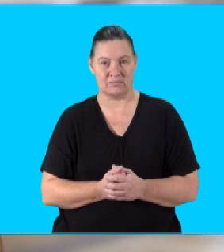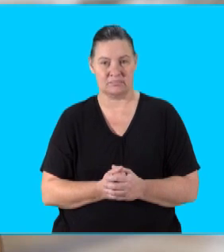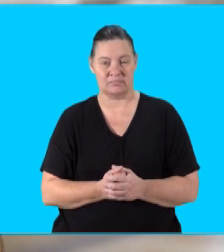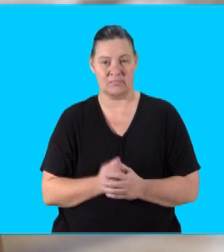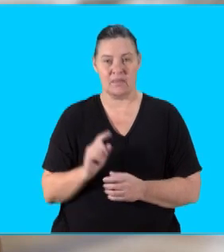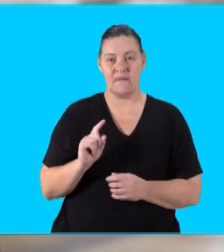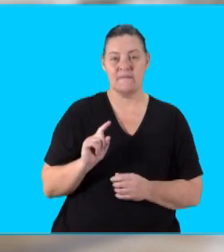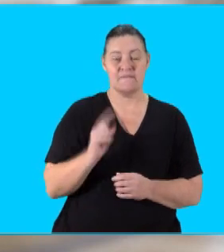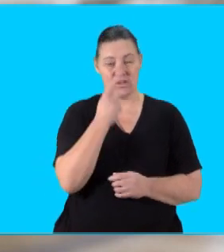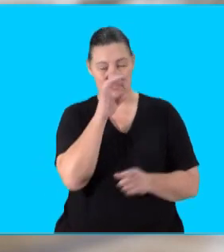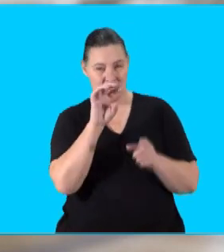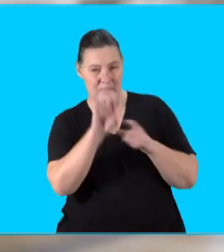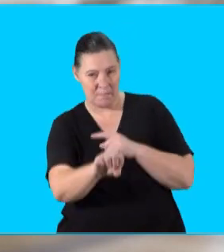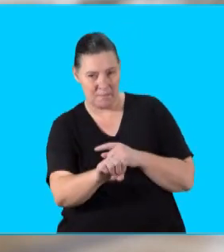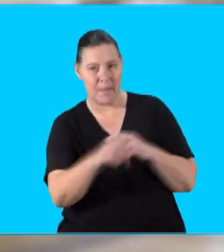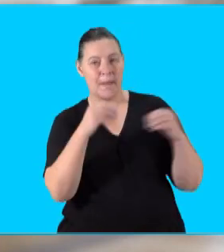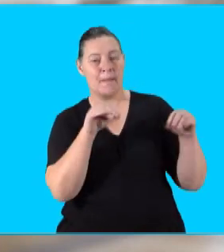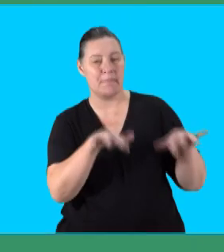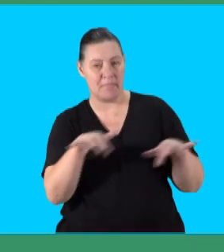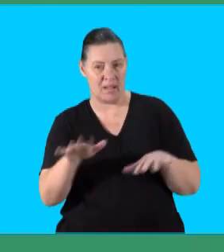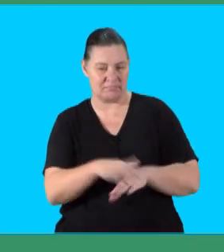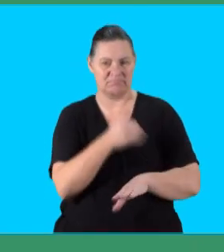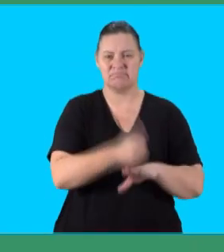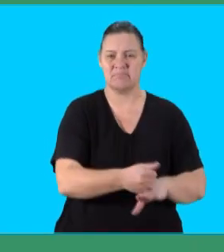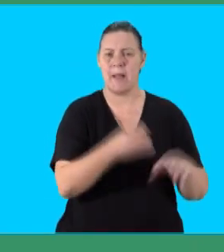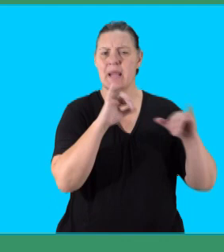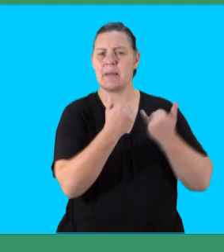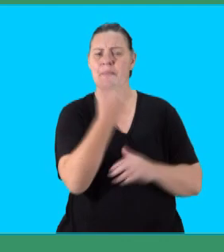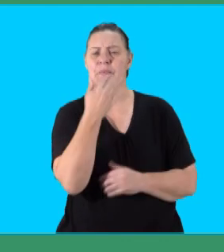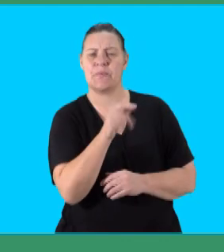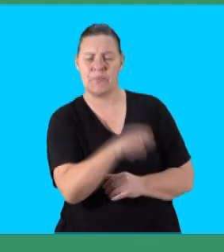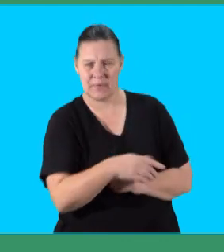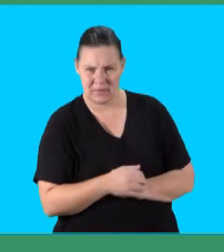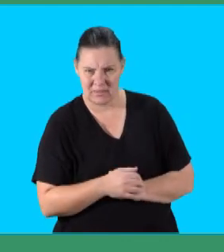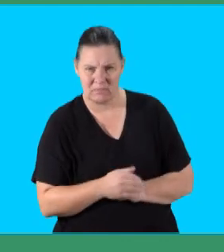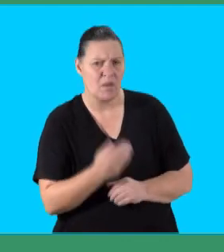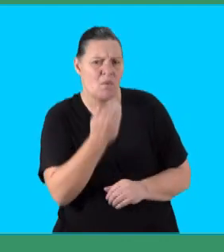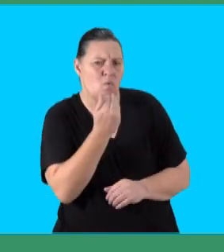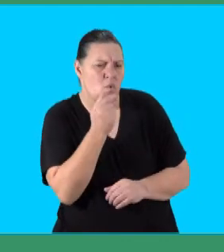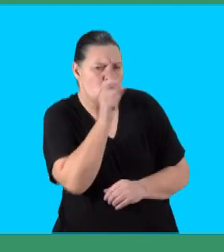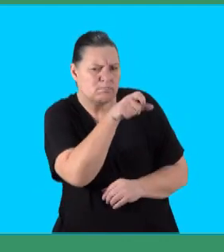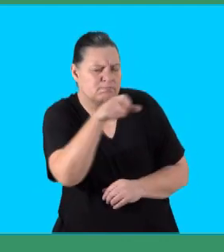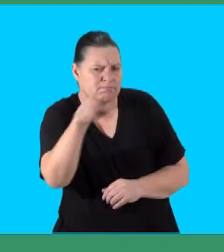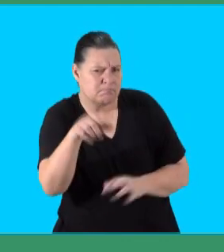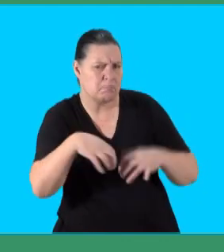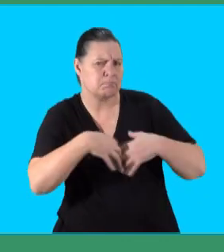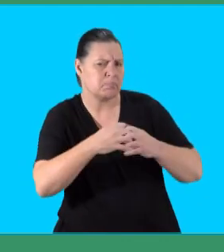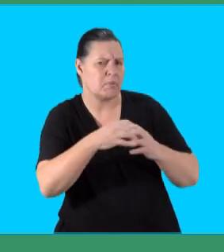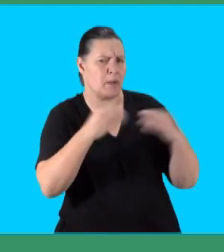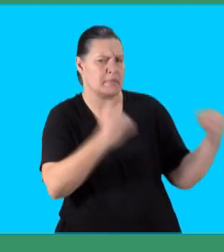First, you need to determine the people establishing the company. We need to know who are the incorporators of the company.